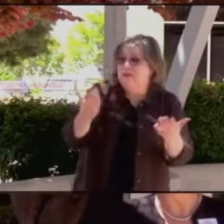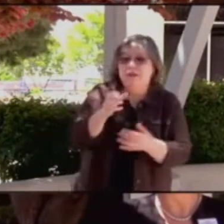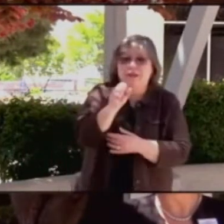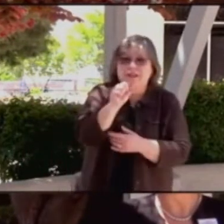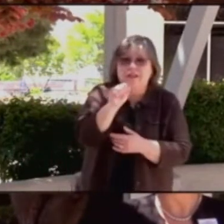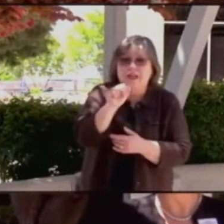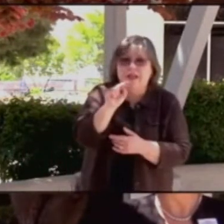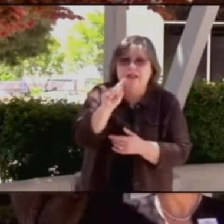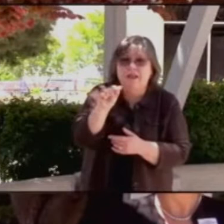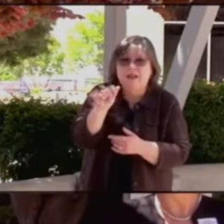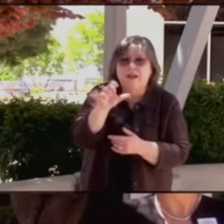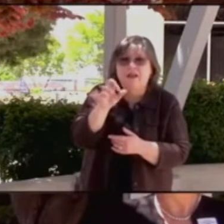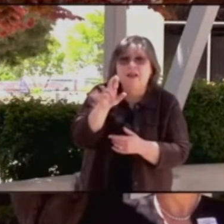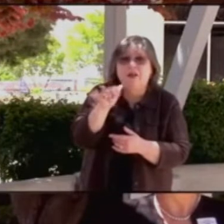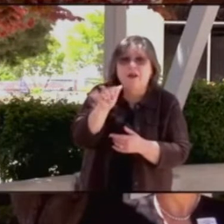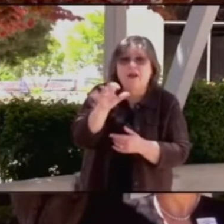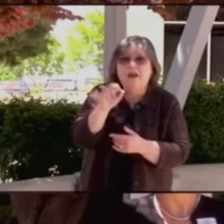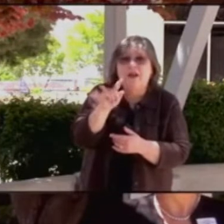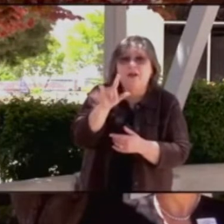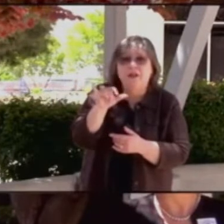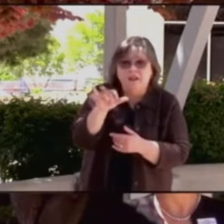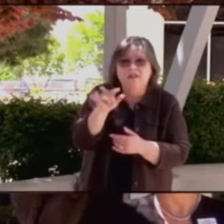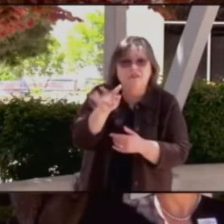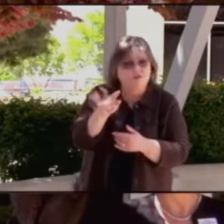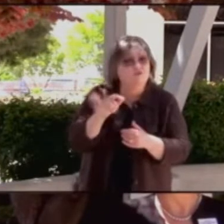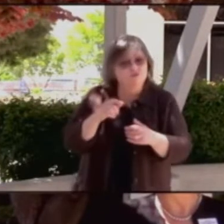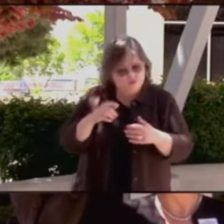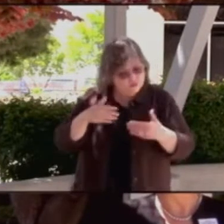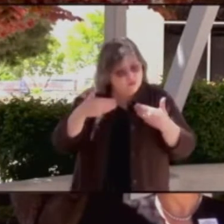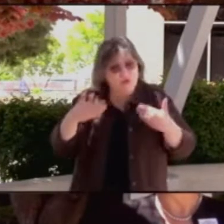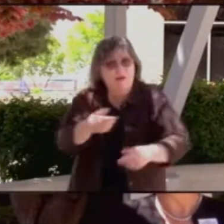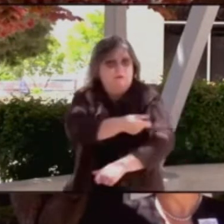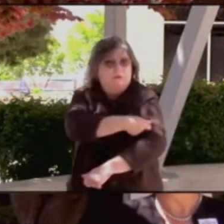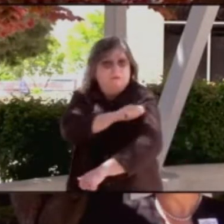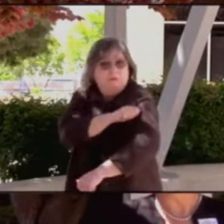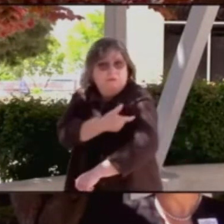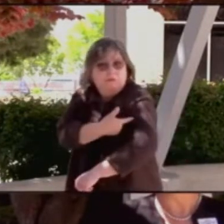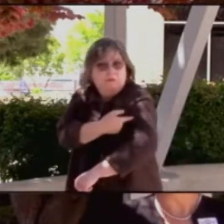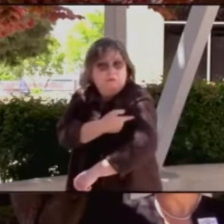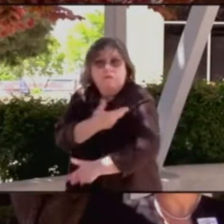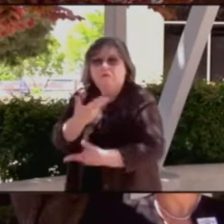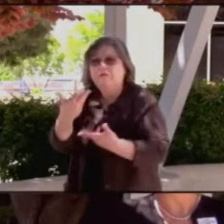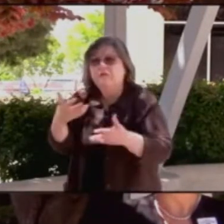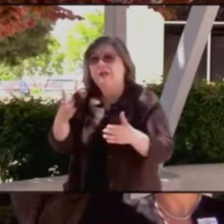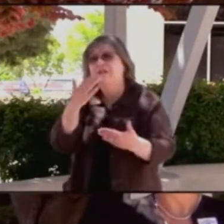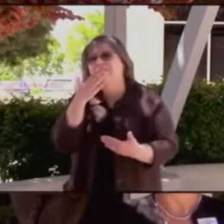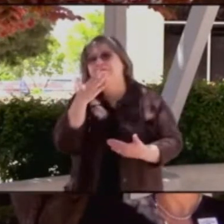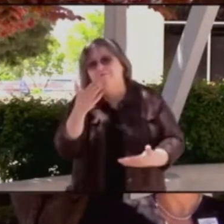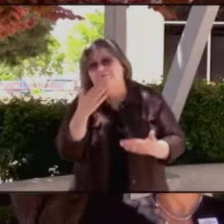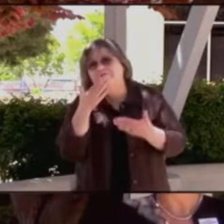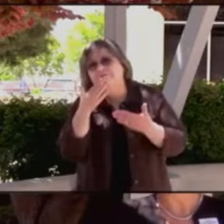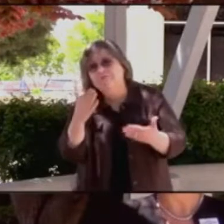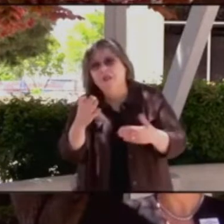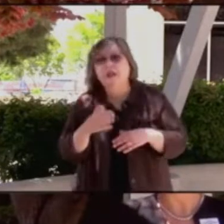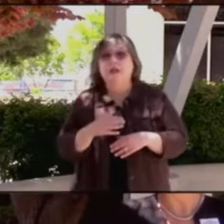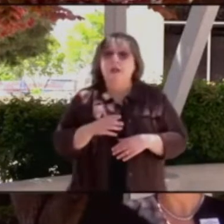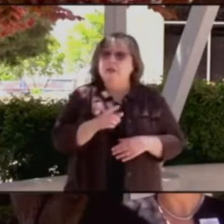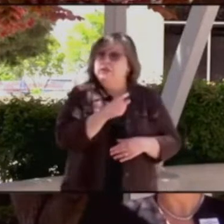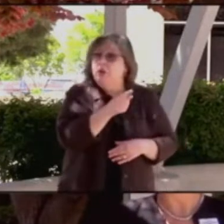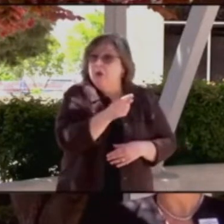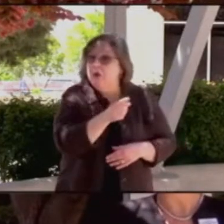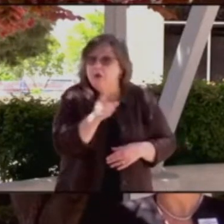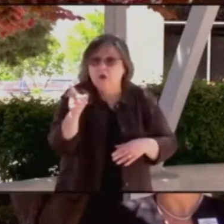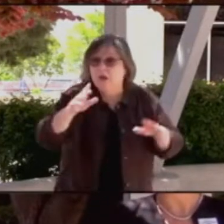So I'm talking maybe to those of you who have not yet gotten your vaccination. That is the first question out of my mouth to everyone